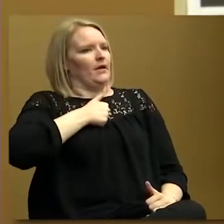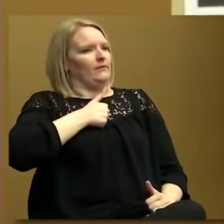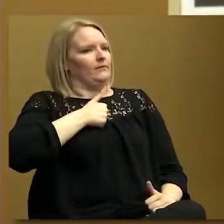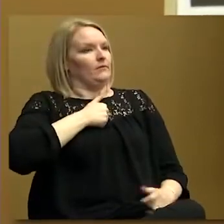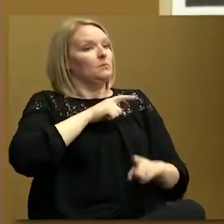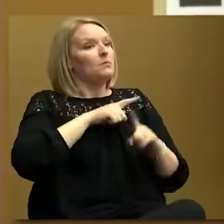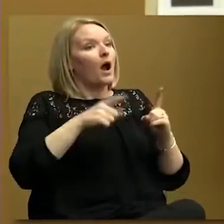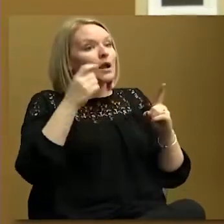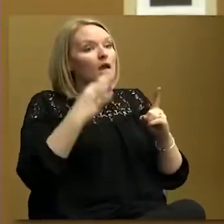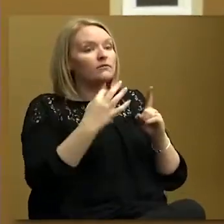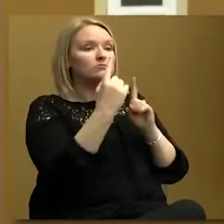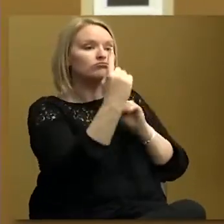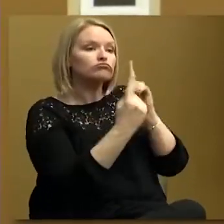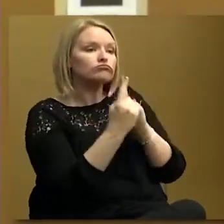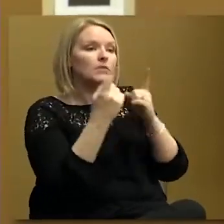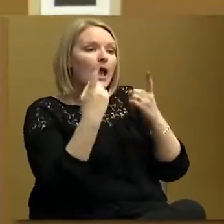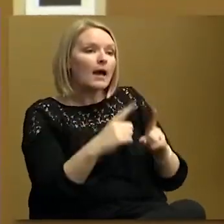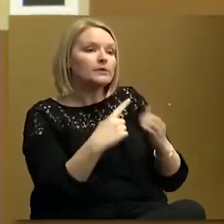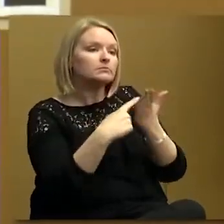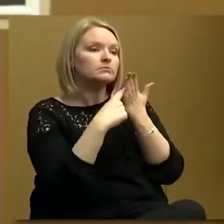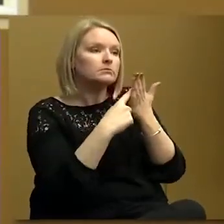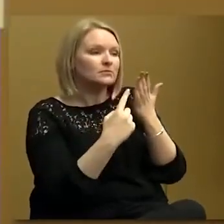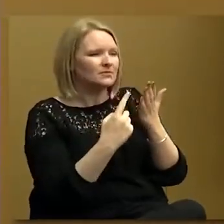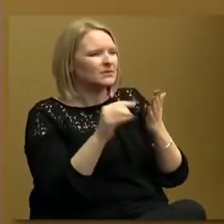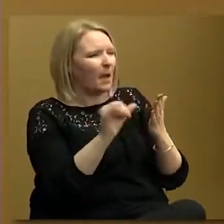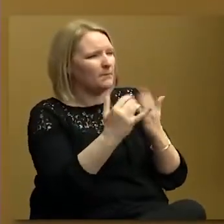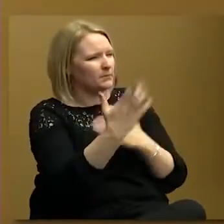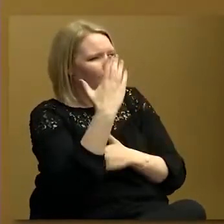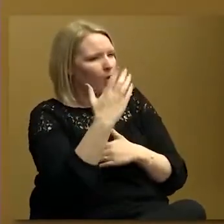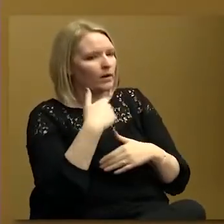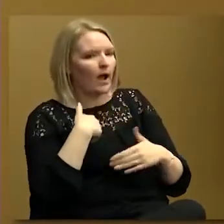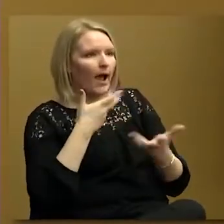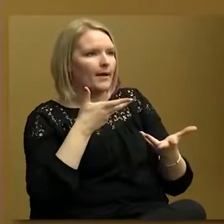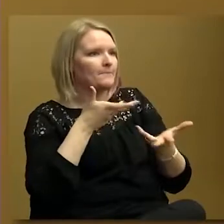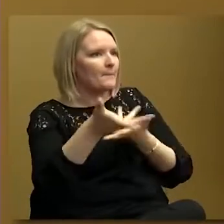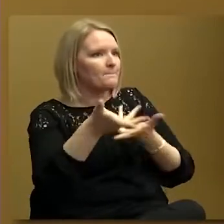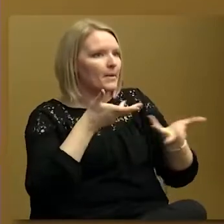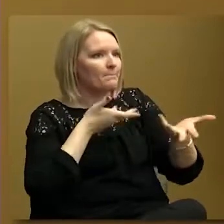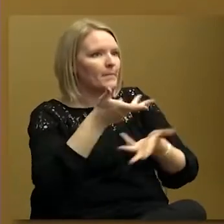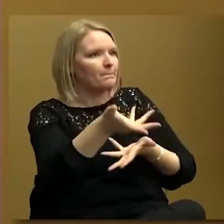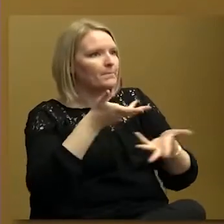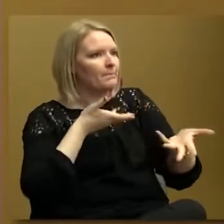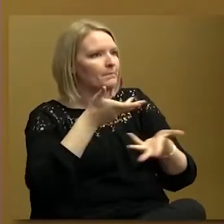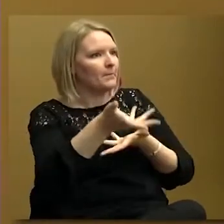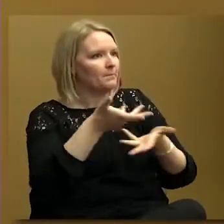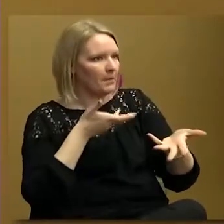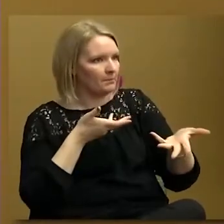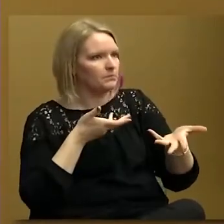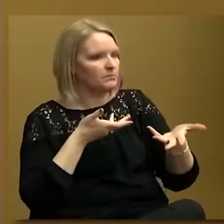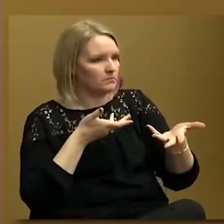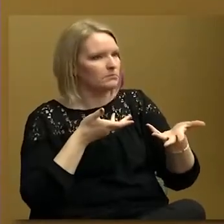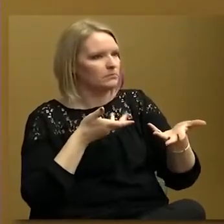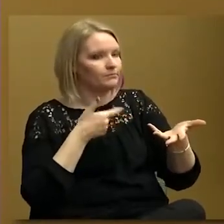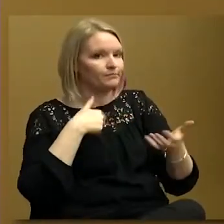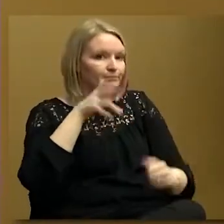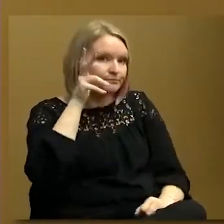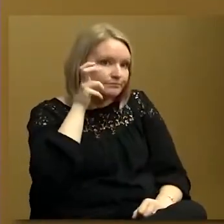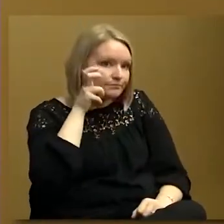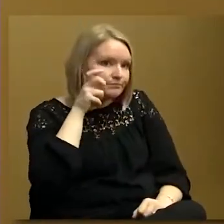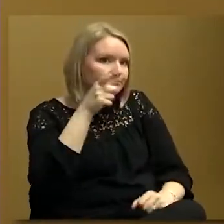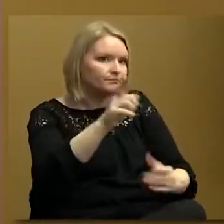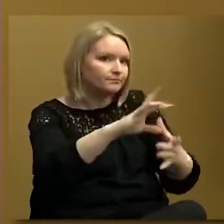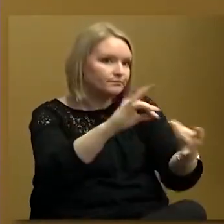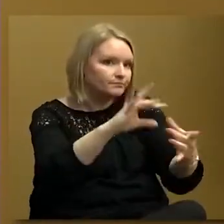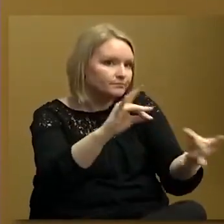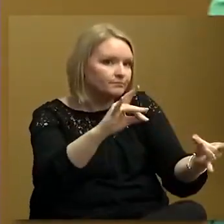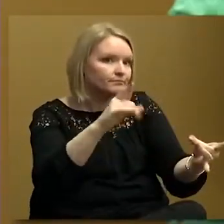to be talking like we were this morning, I had several exchanges where it was back and forth with people. I listened while